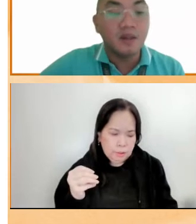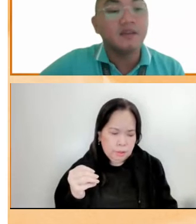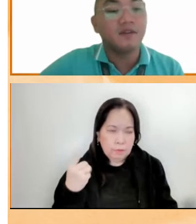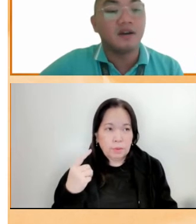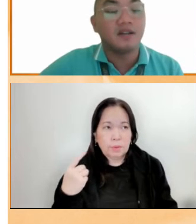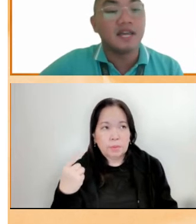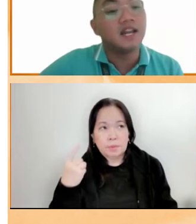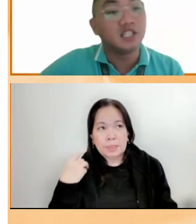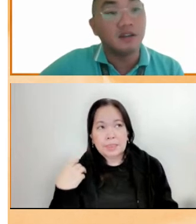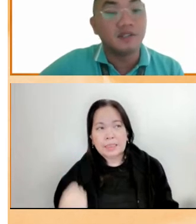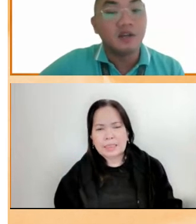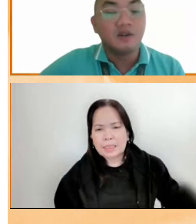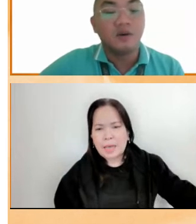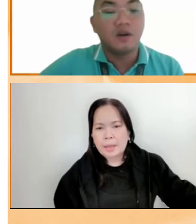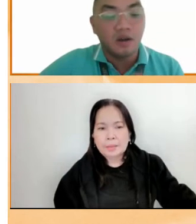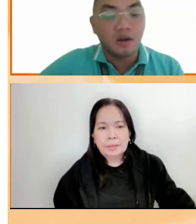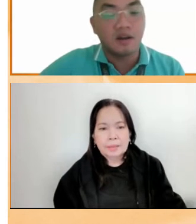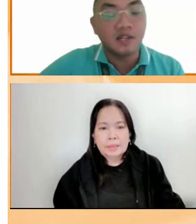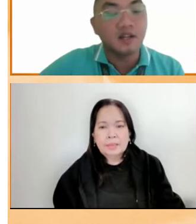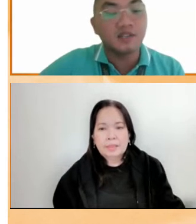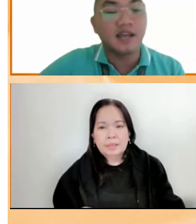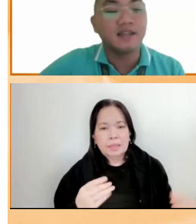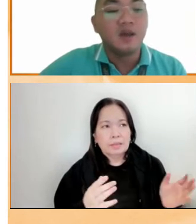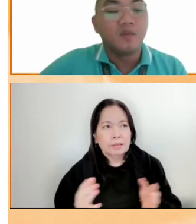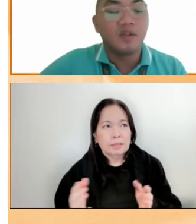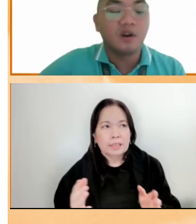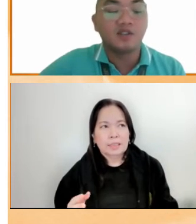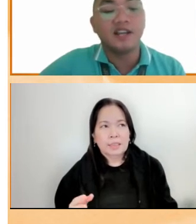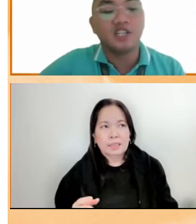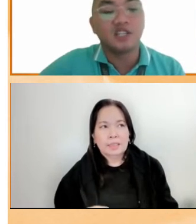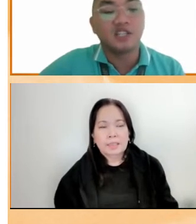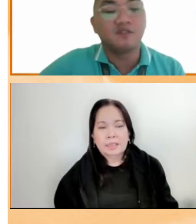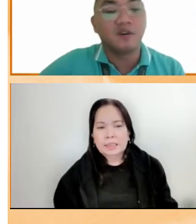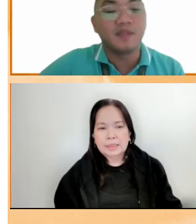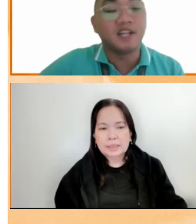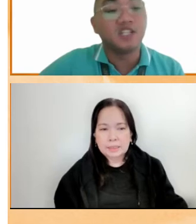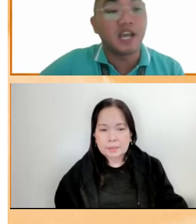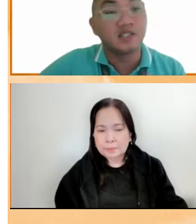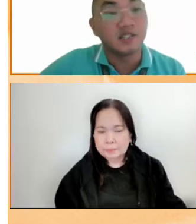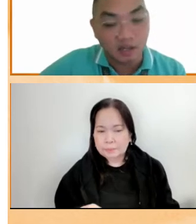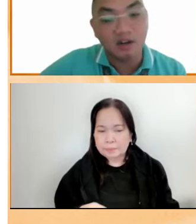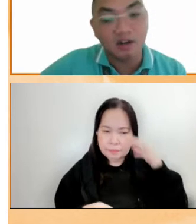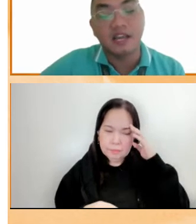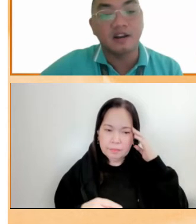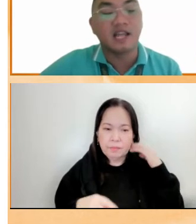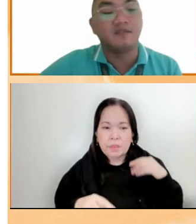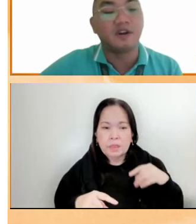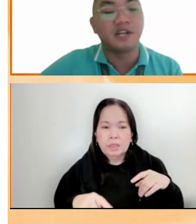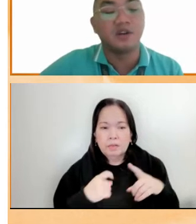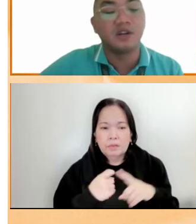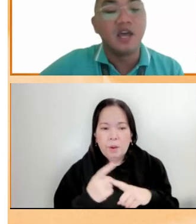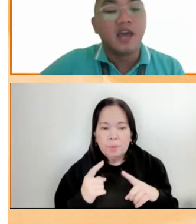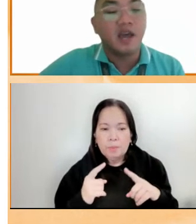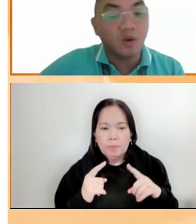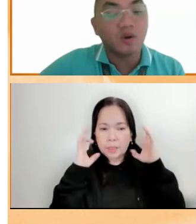will give the initiatives, no, a single slide with regards to the initiatives from the education sector here in Davao